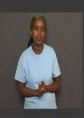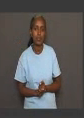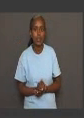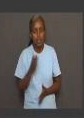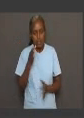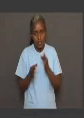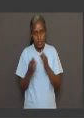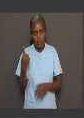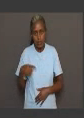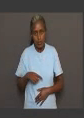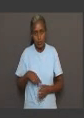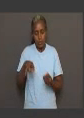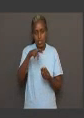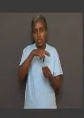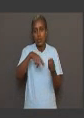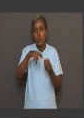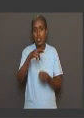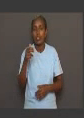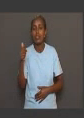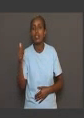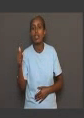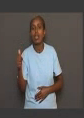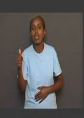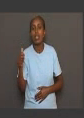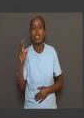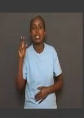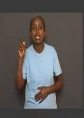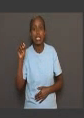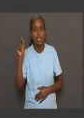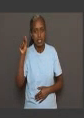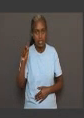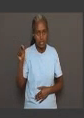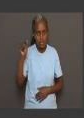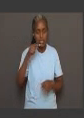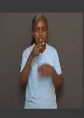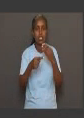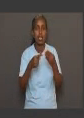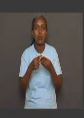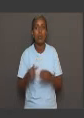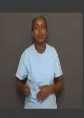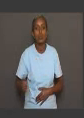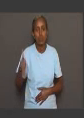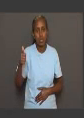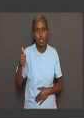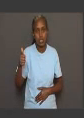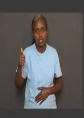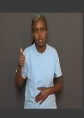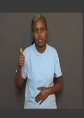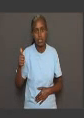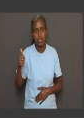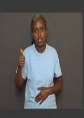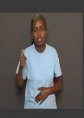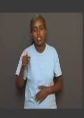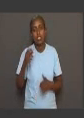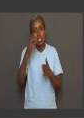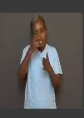If we wish to rotate A 30 degrees about the origin, the